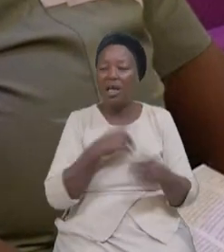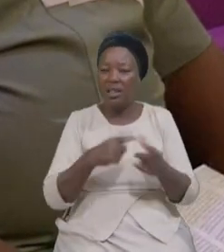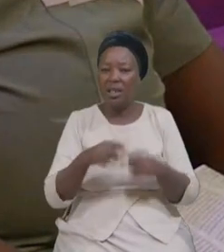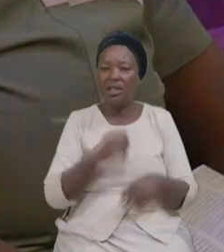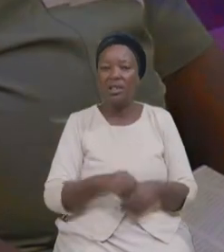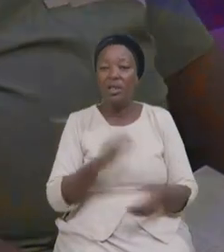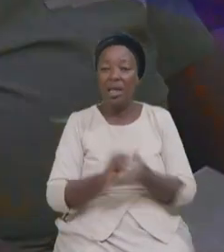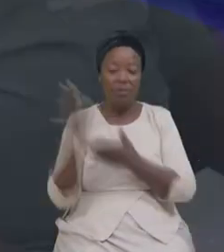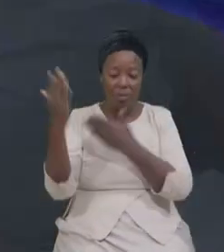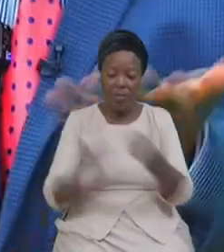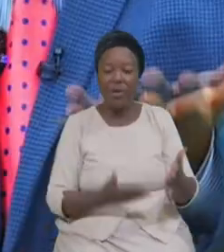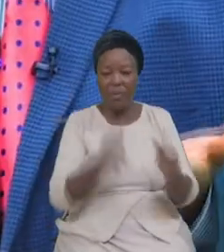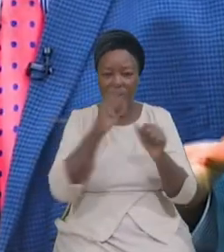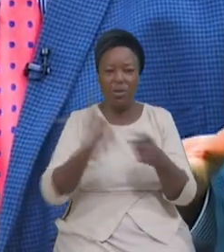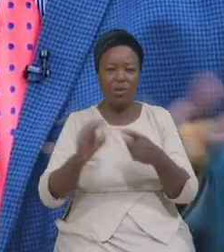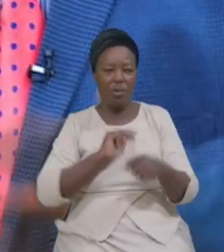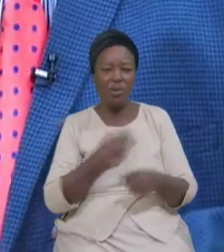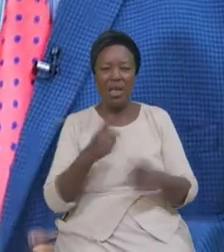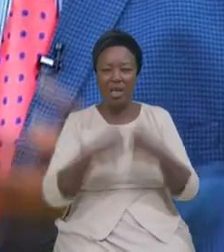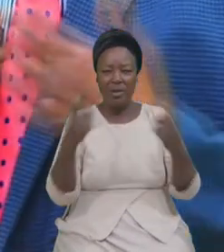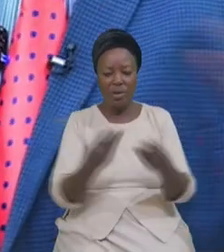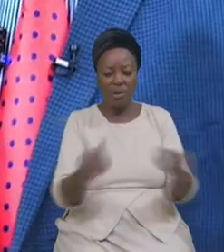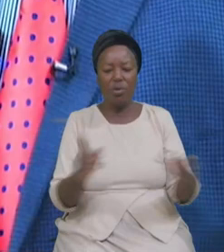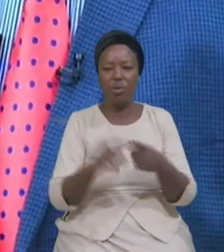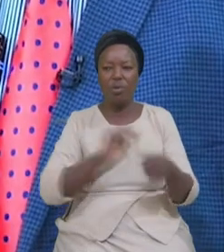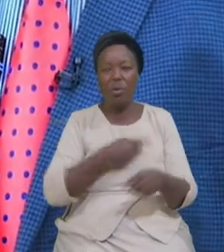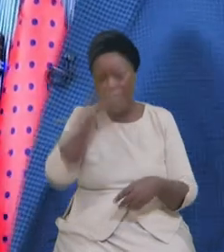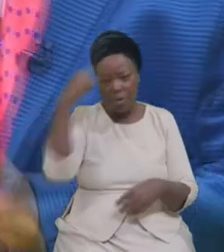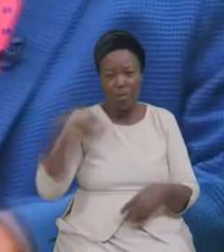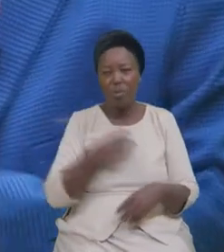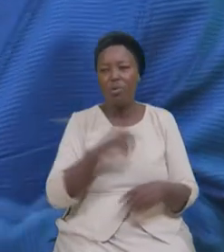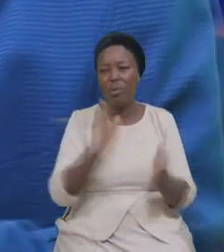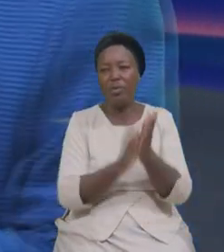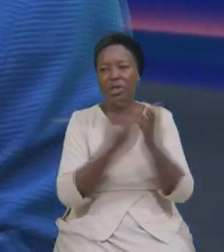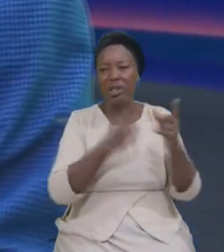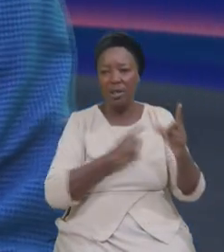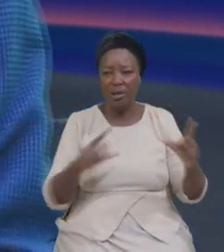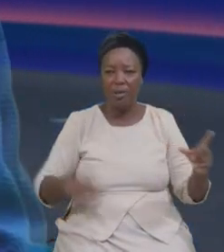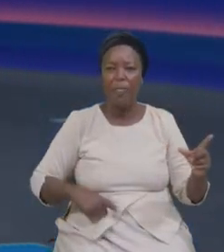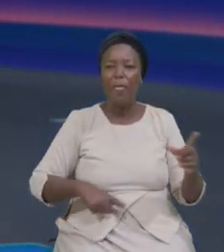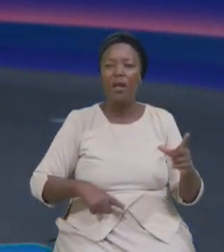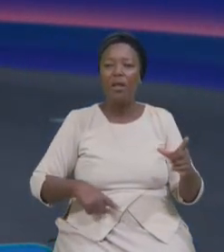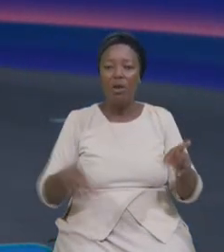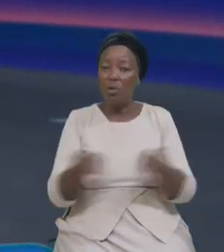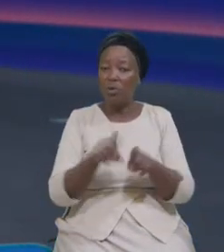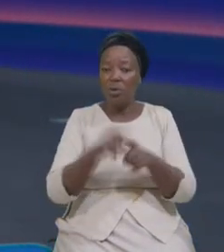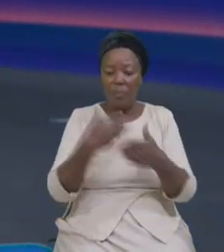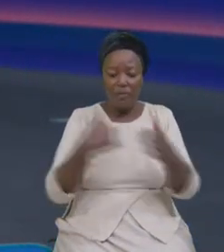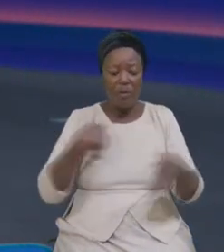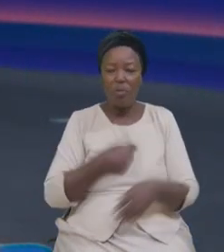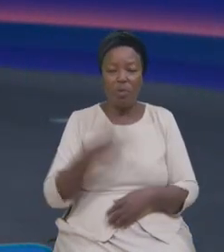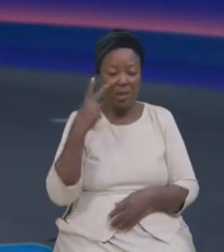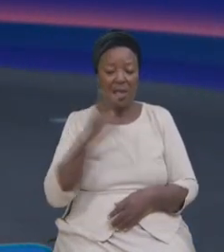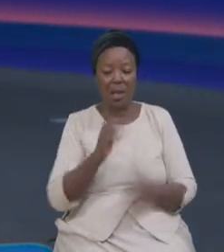us and the marvelous solutions to us because we praise the Lord. Even before we see the prayer answered